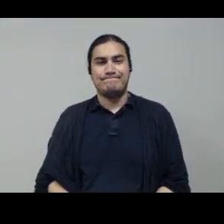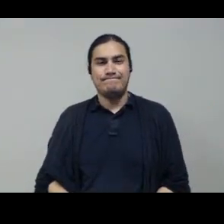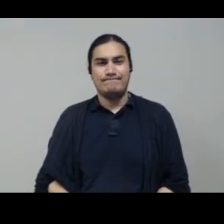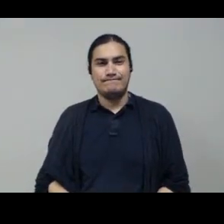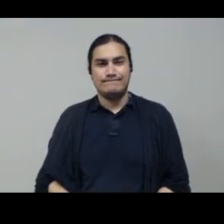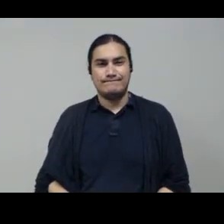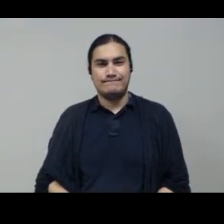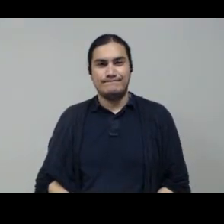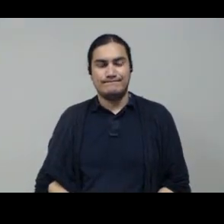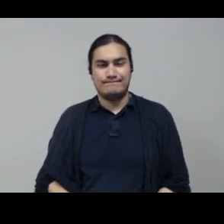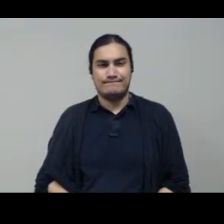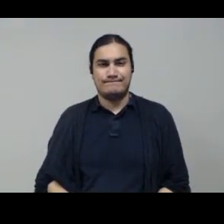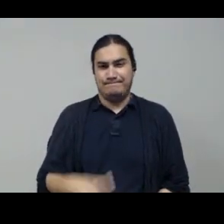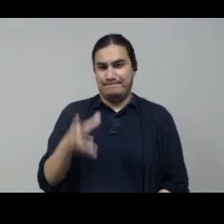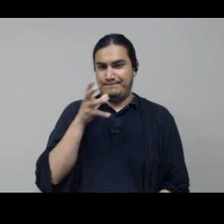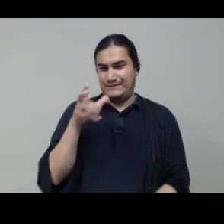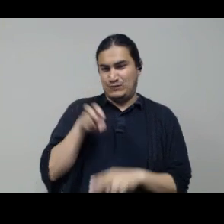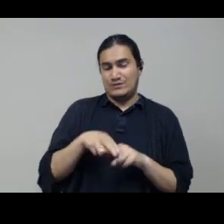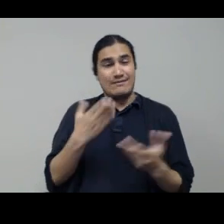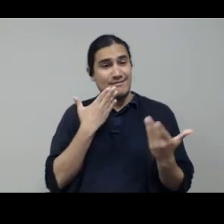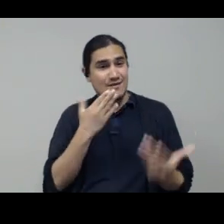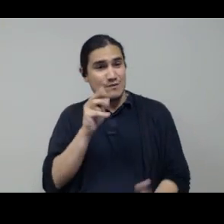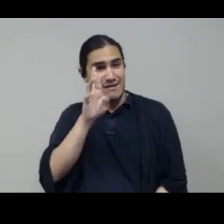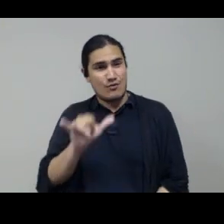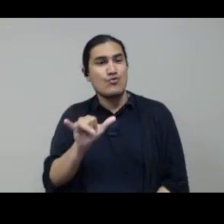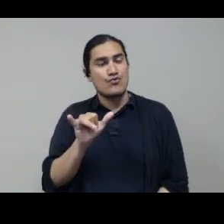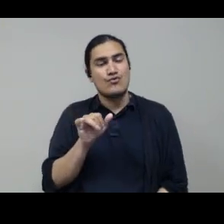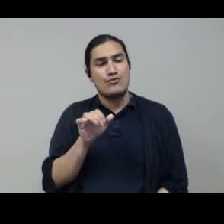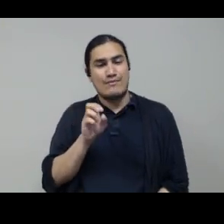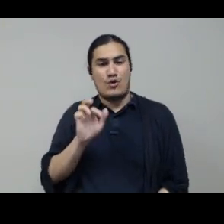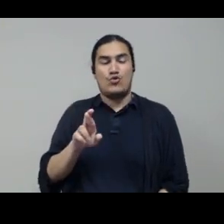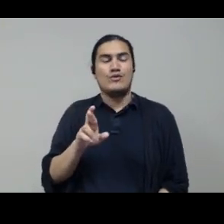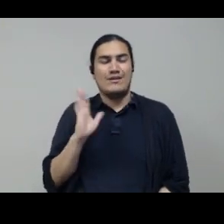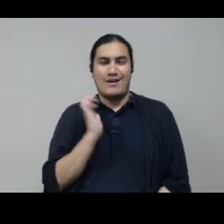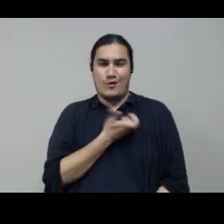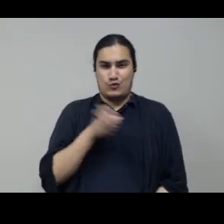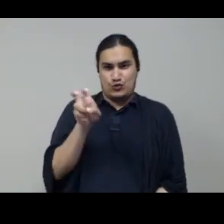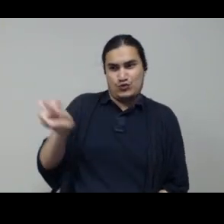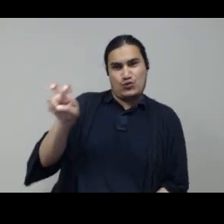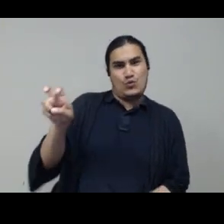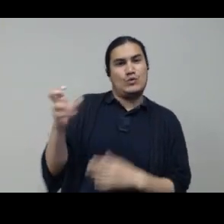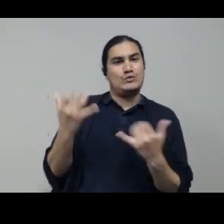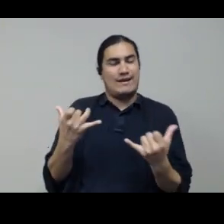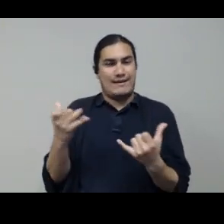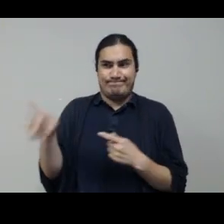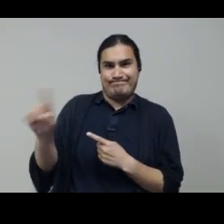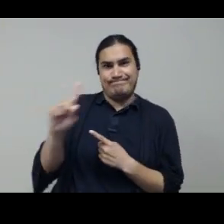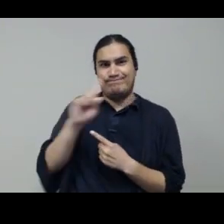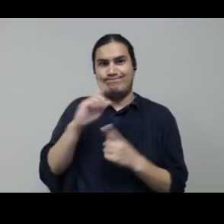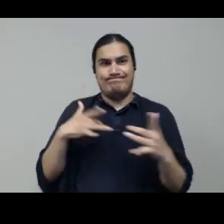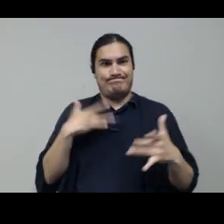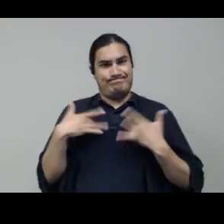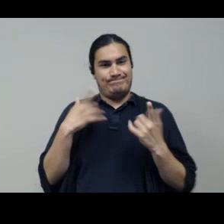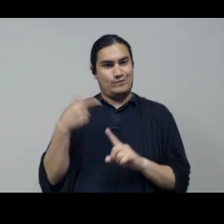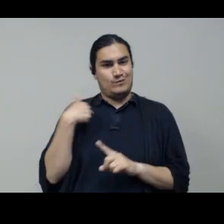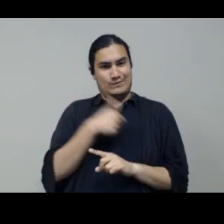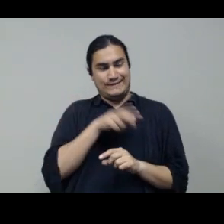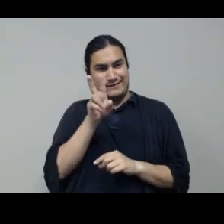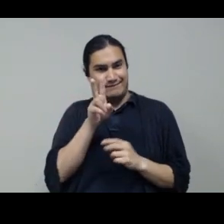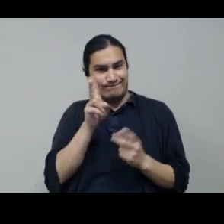Thank you, Mayor. And yes, our tour today, they were very excited when we toured